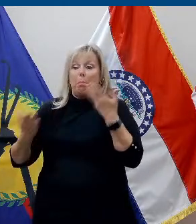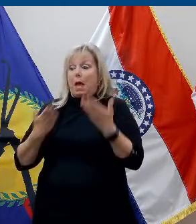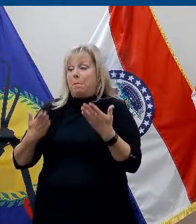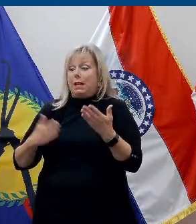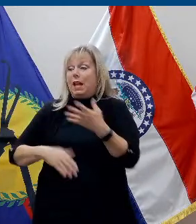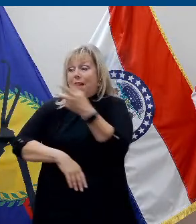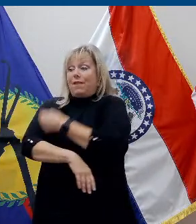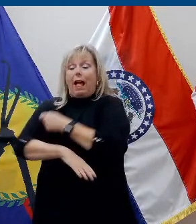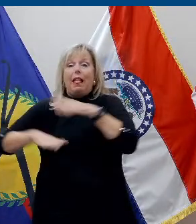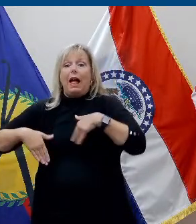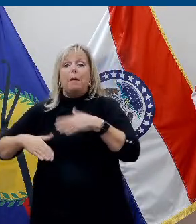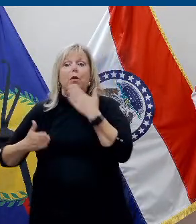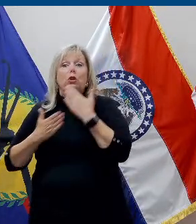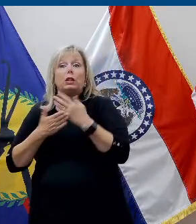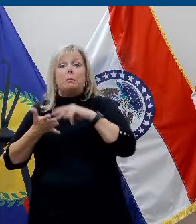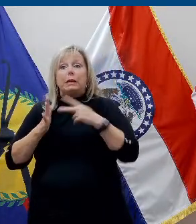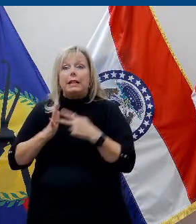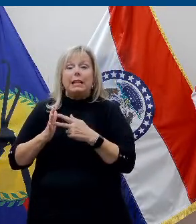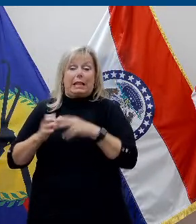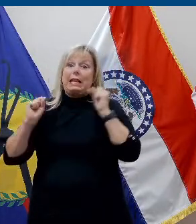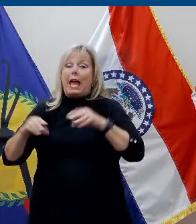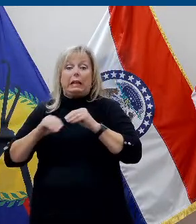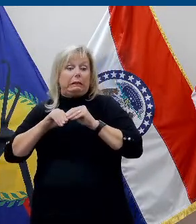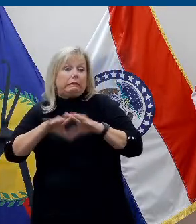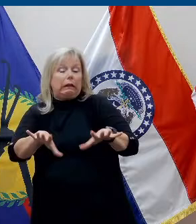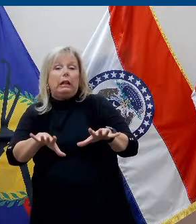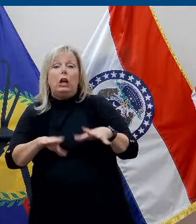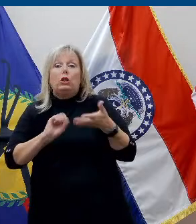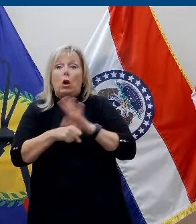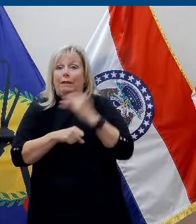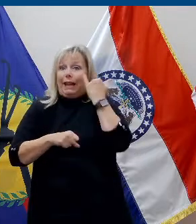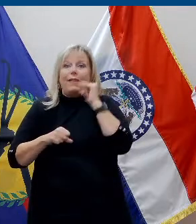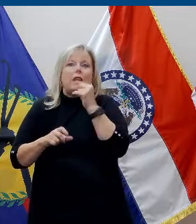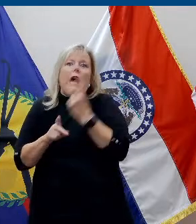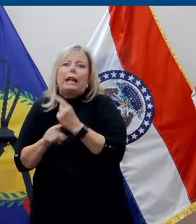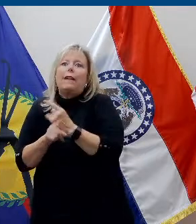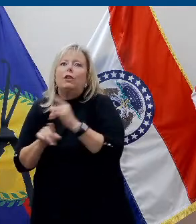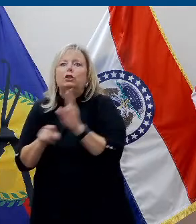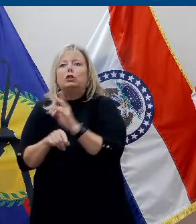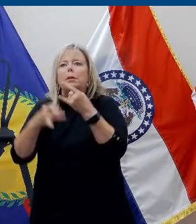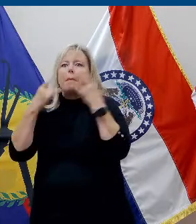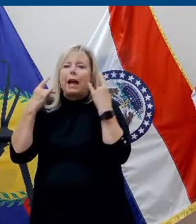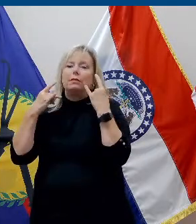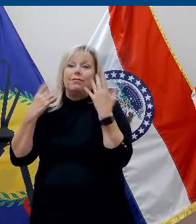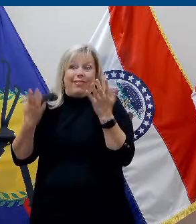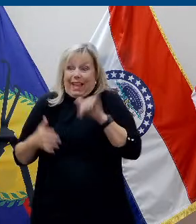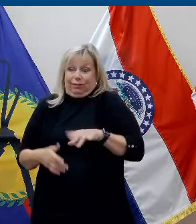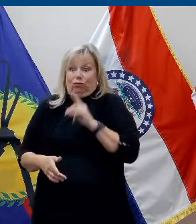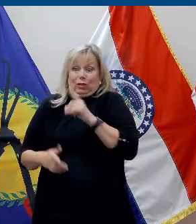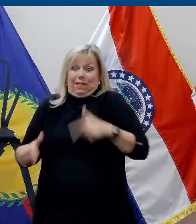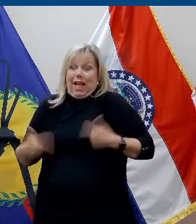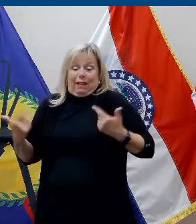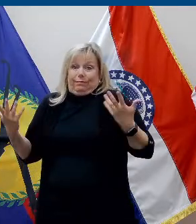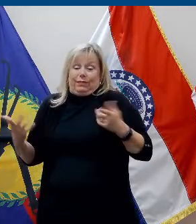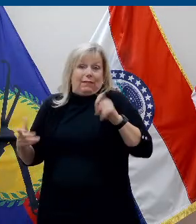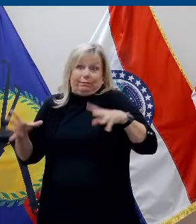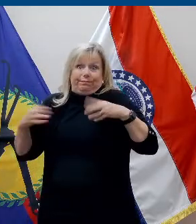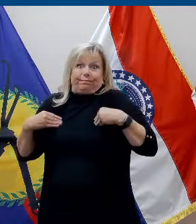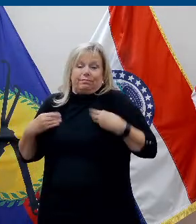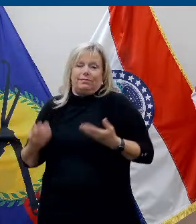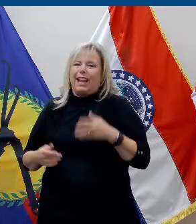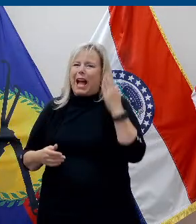will infect others if they are not careful through their mitigation practices. This is our reality. We understand how disheartening this